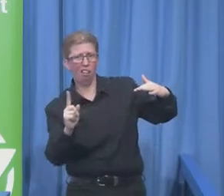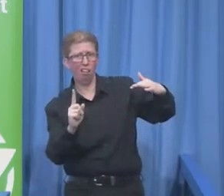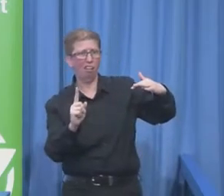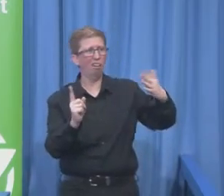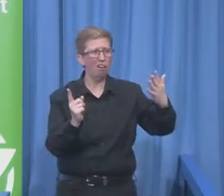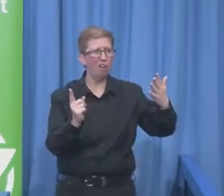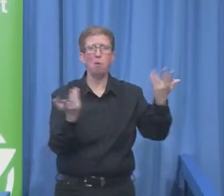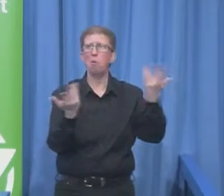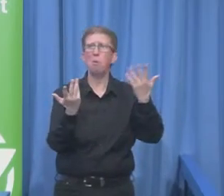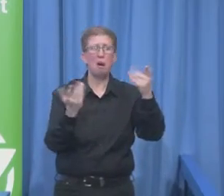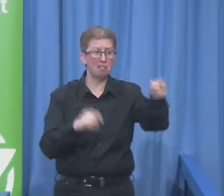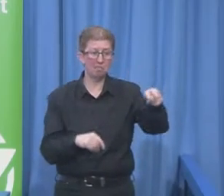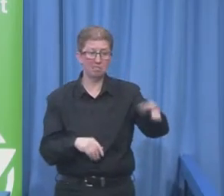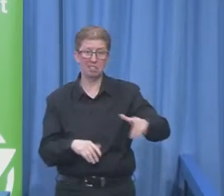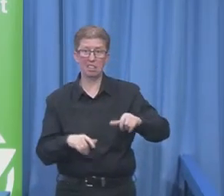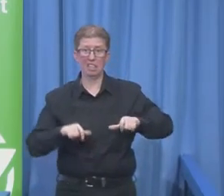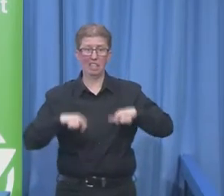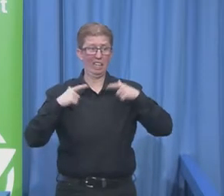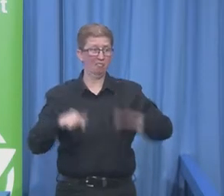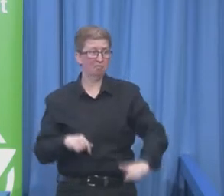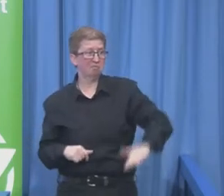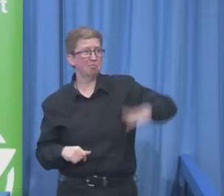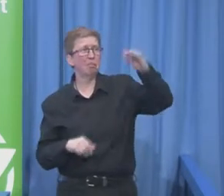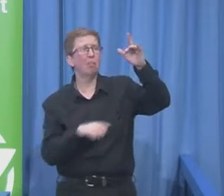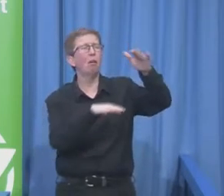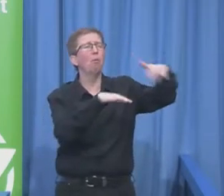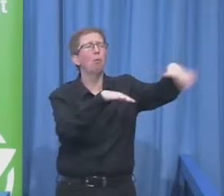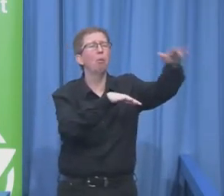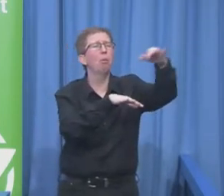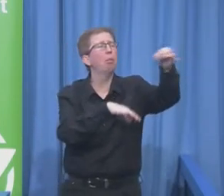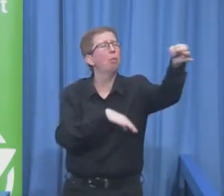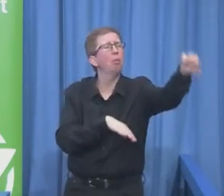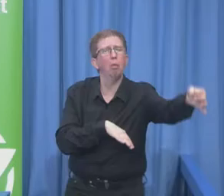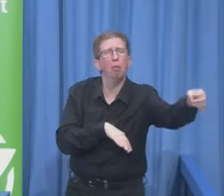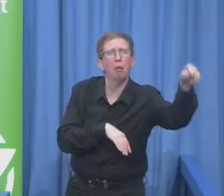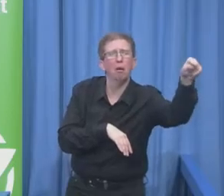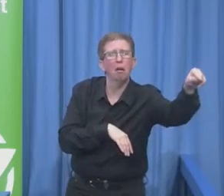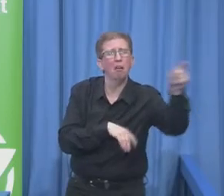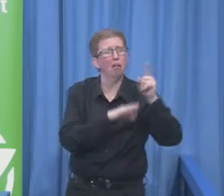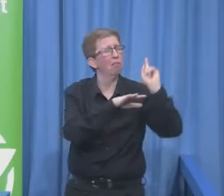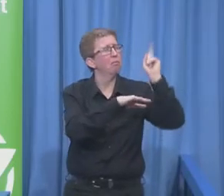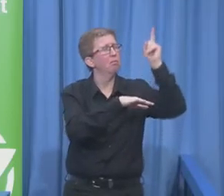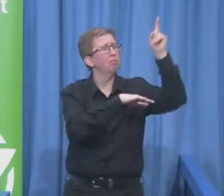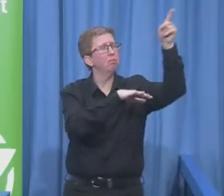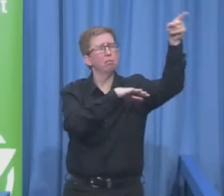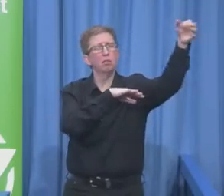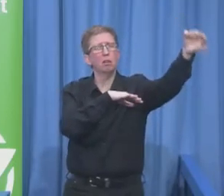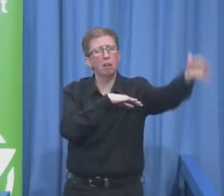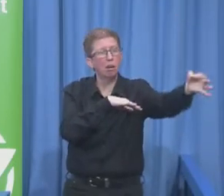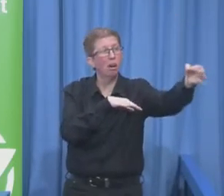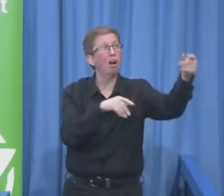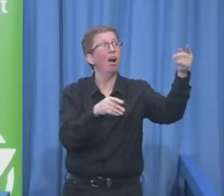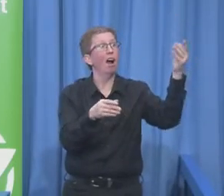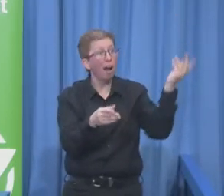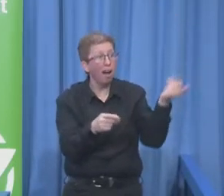as Meera pointed out, comprise a huge population in our demography.